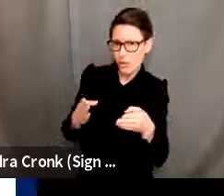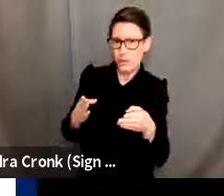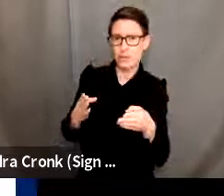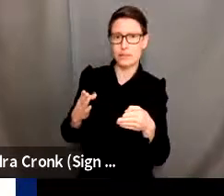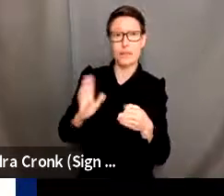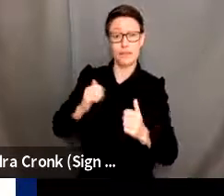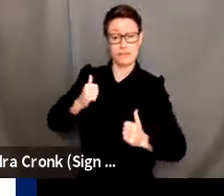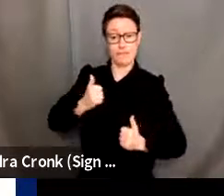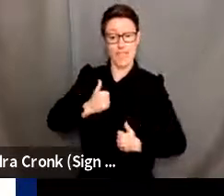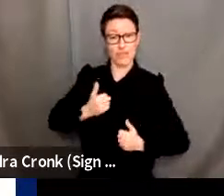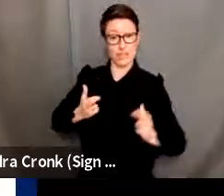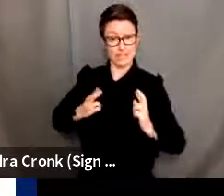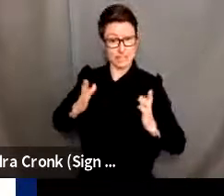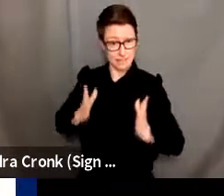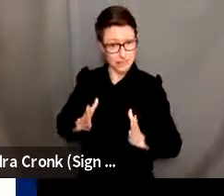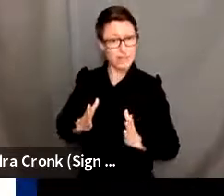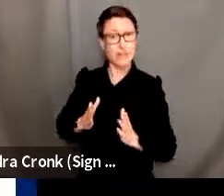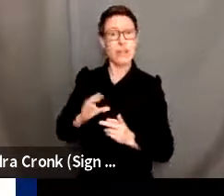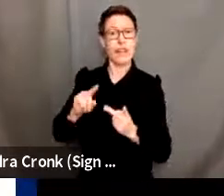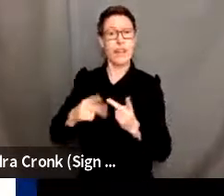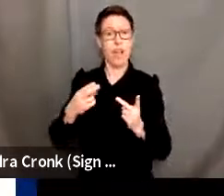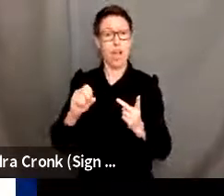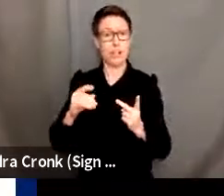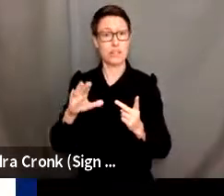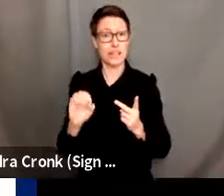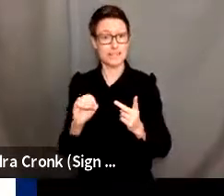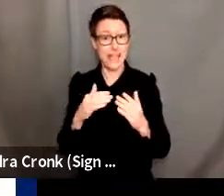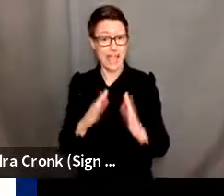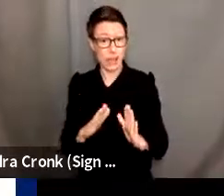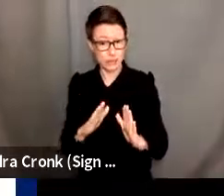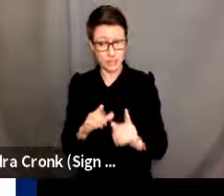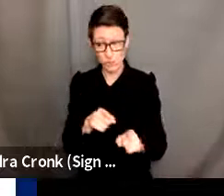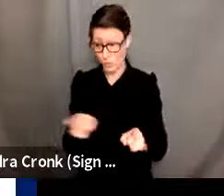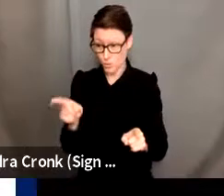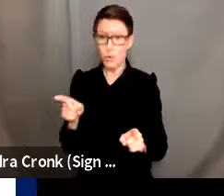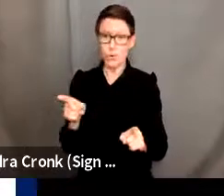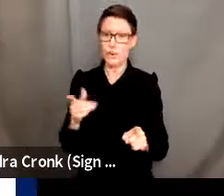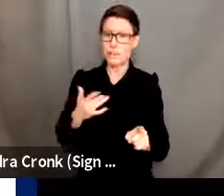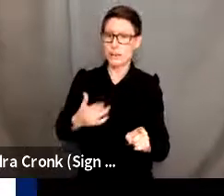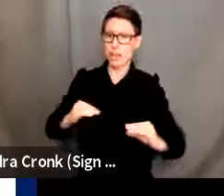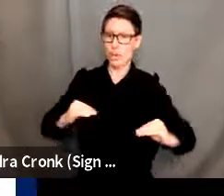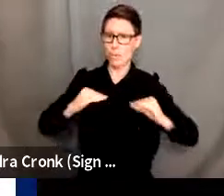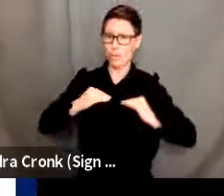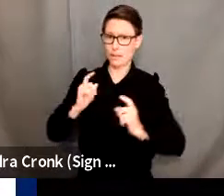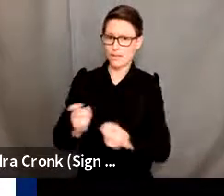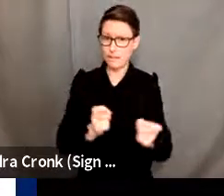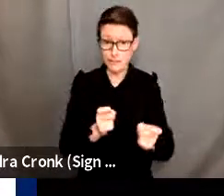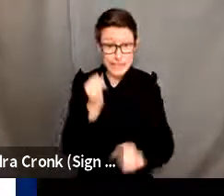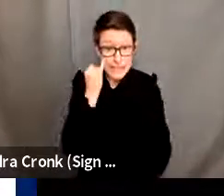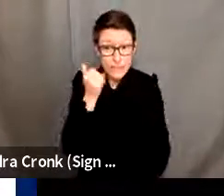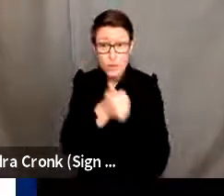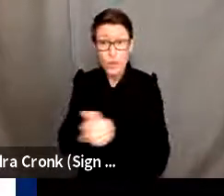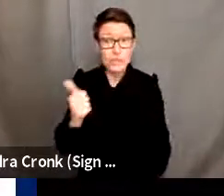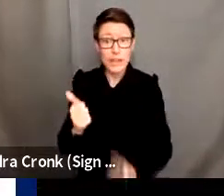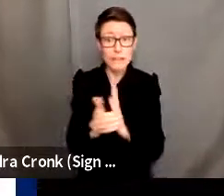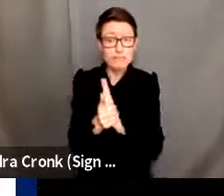and also our hospice house. So if you quilt, or if you know someone who is interested in making quilts